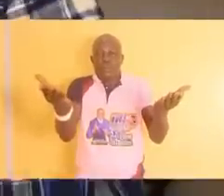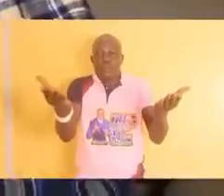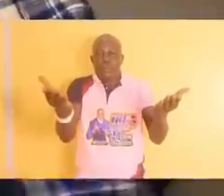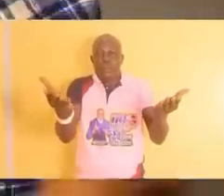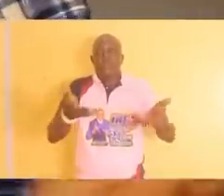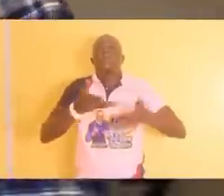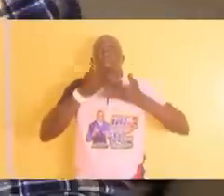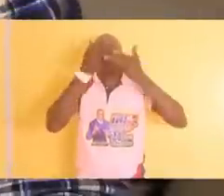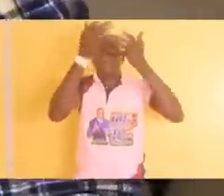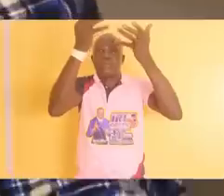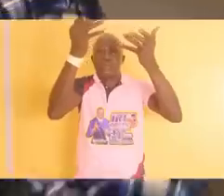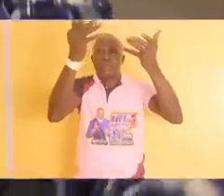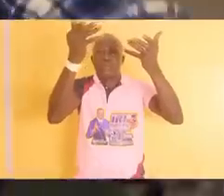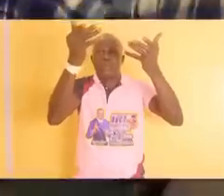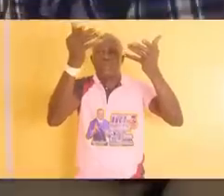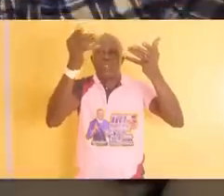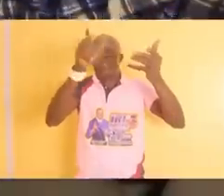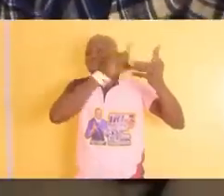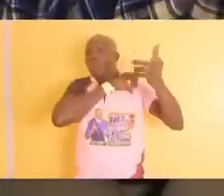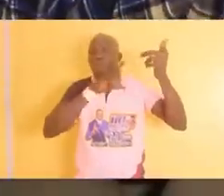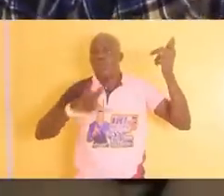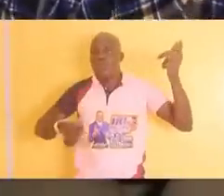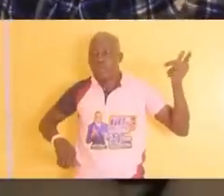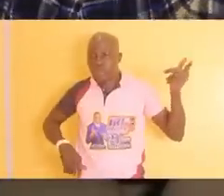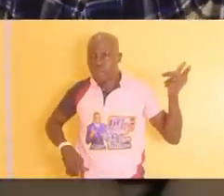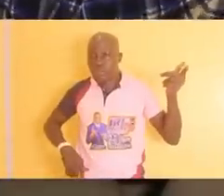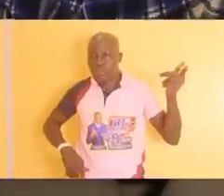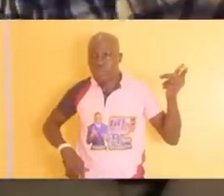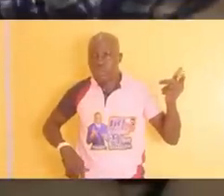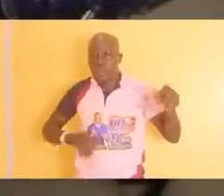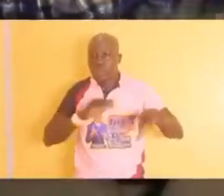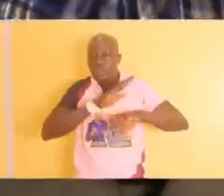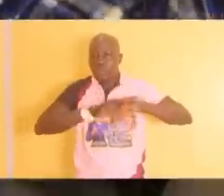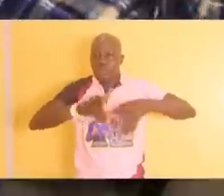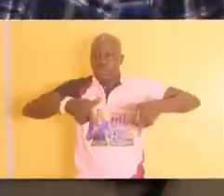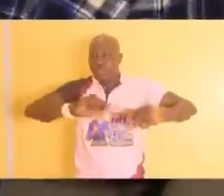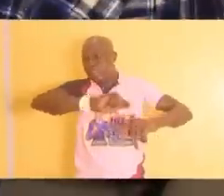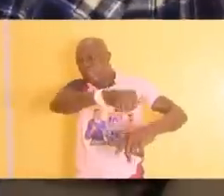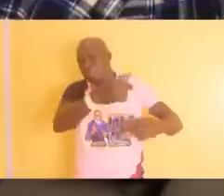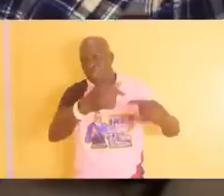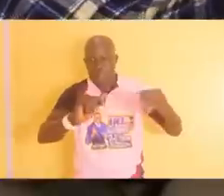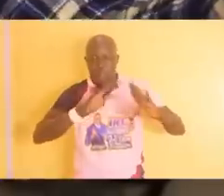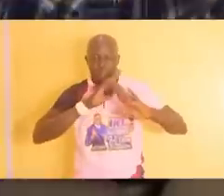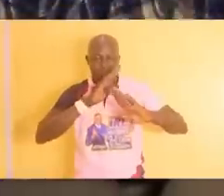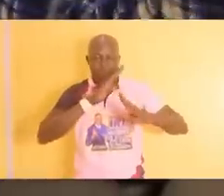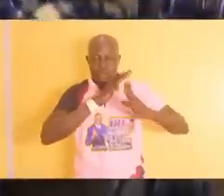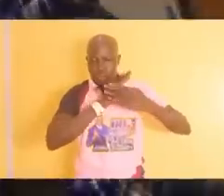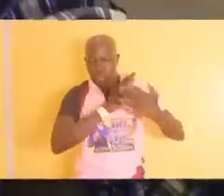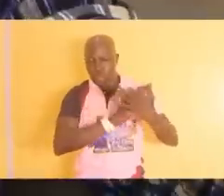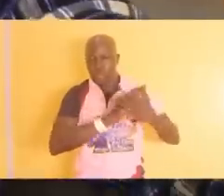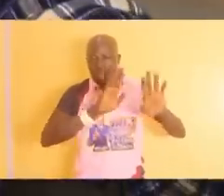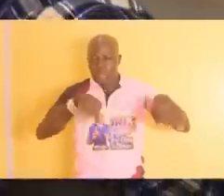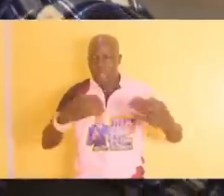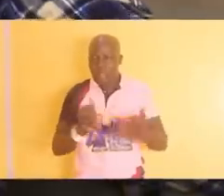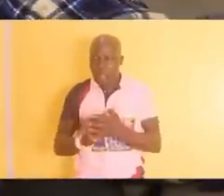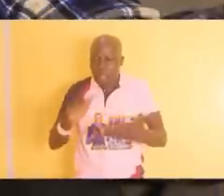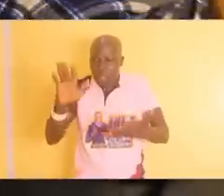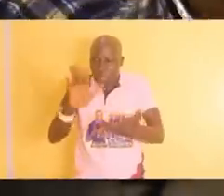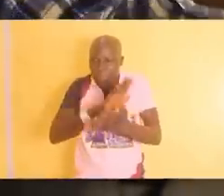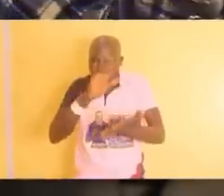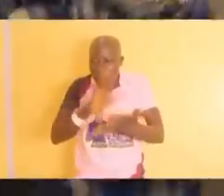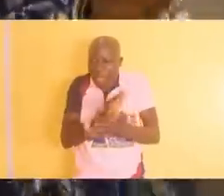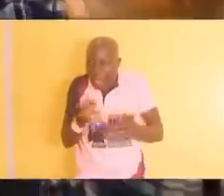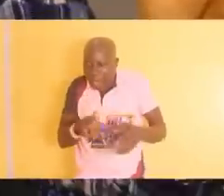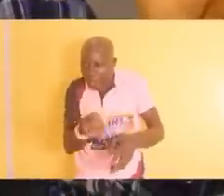hands. You will just shout. You will shout God. Don't let me be stopped. Give me the